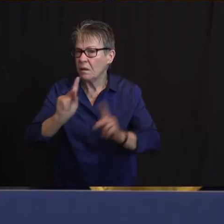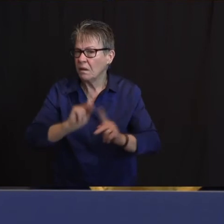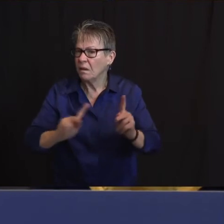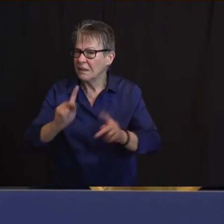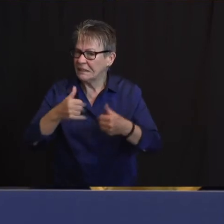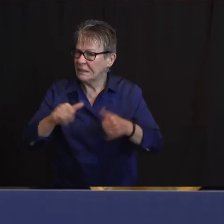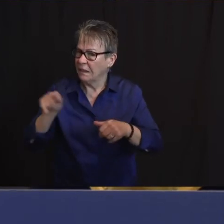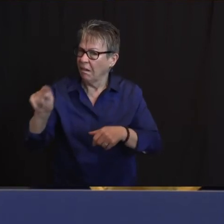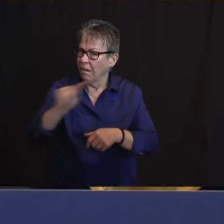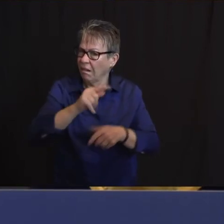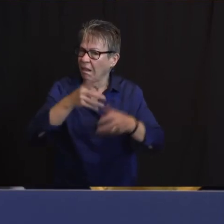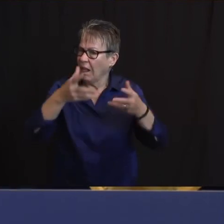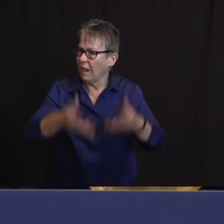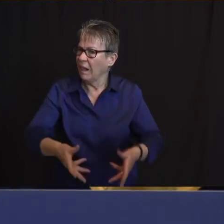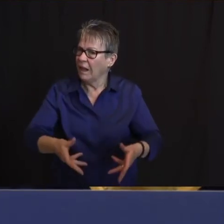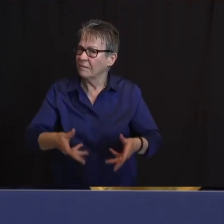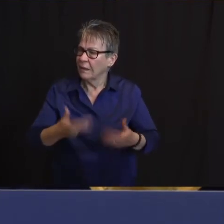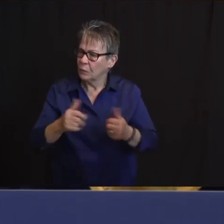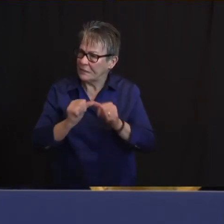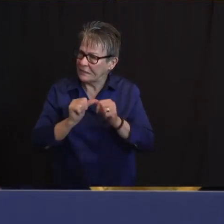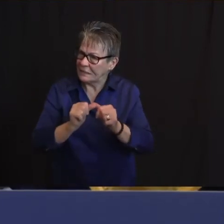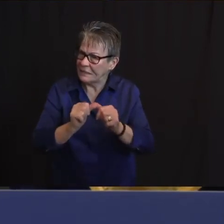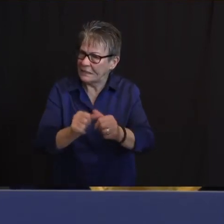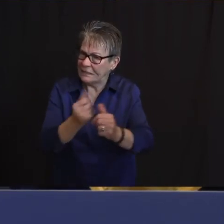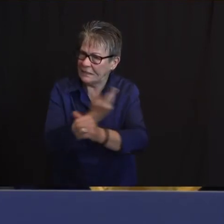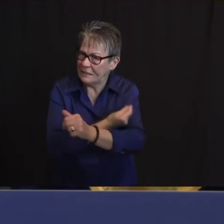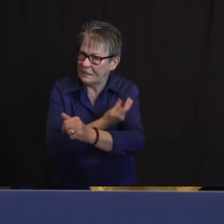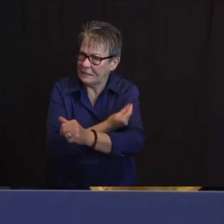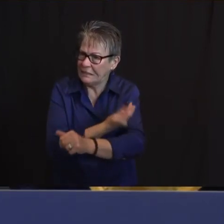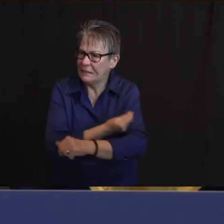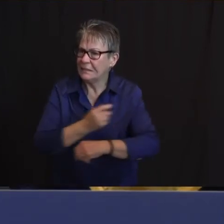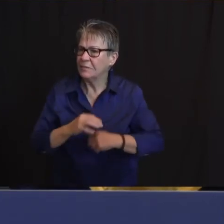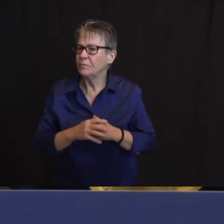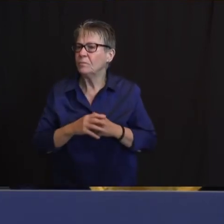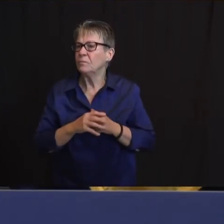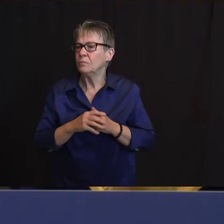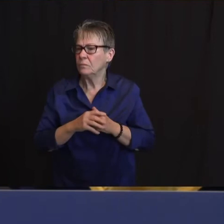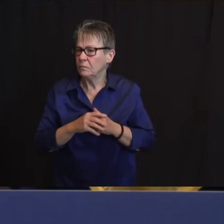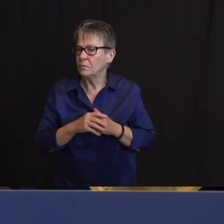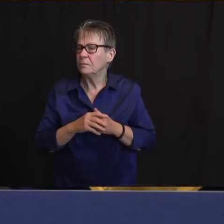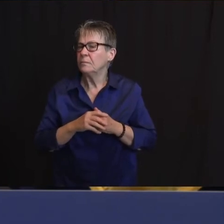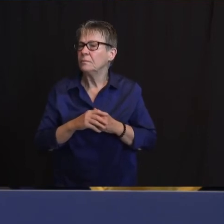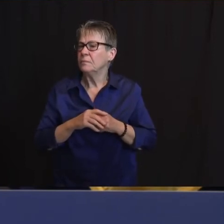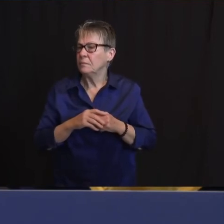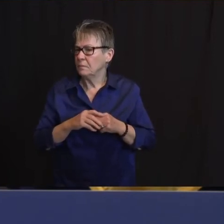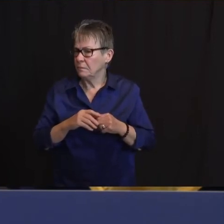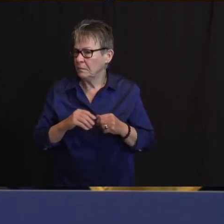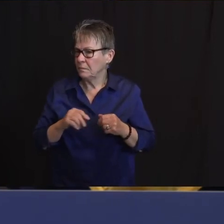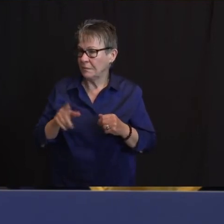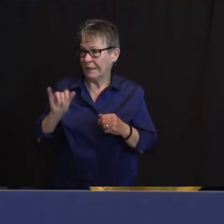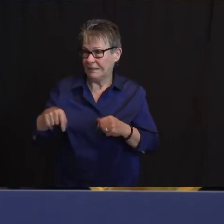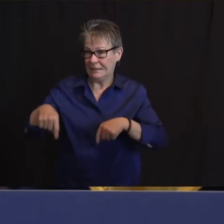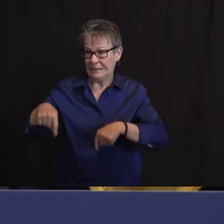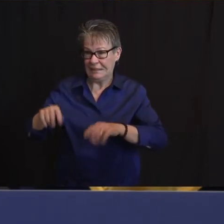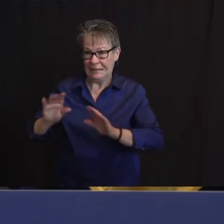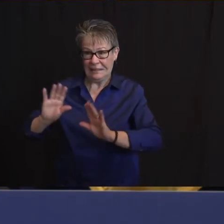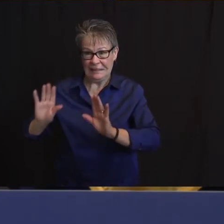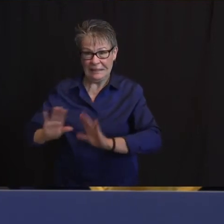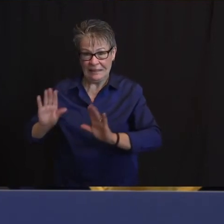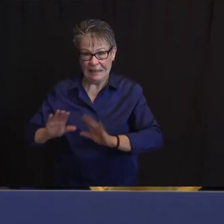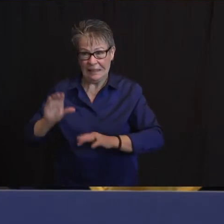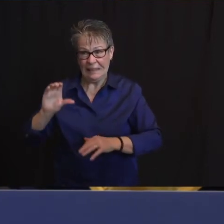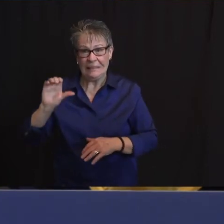made that commitment. They further made another commitment, which I think was by this Sunday, they would complete their